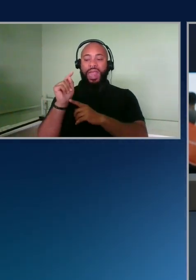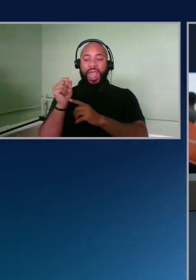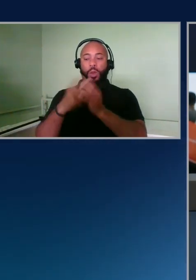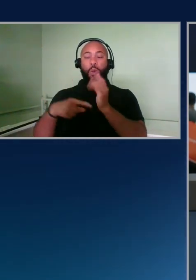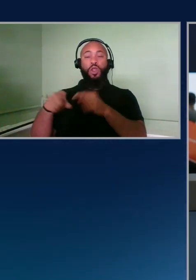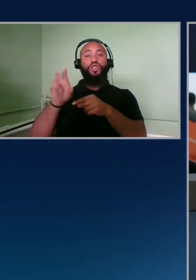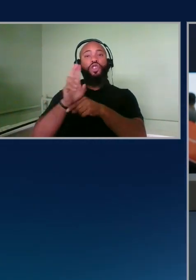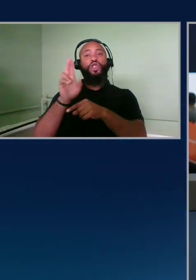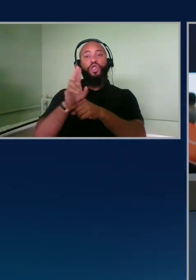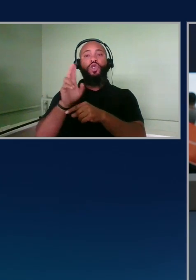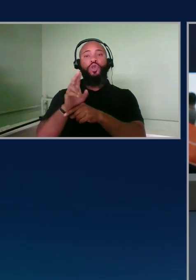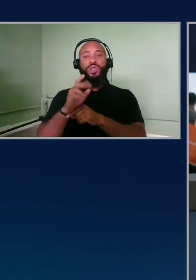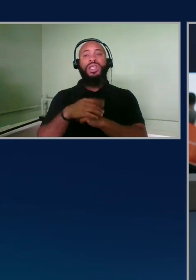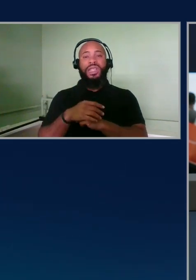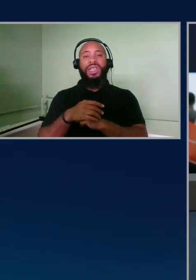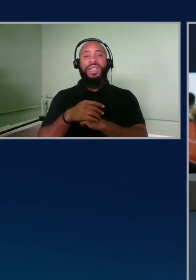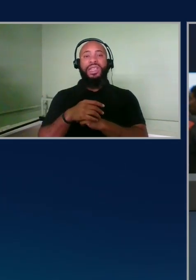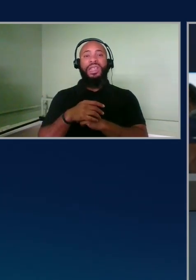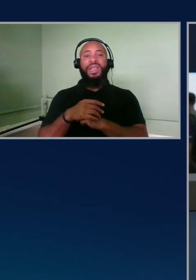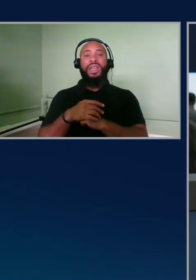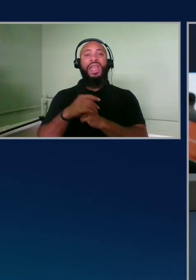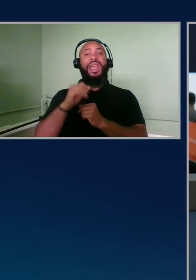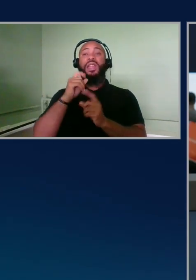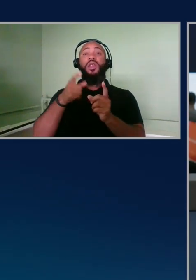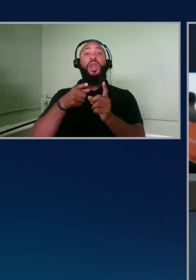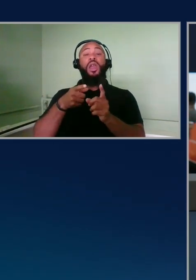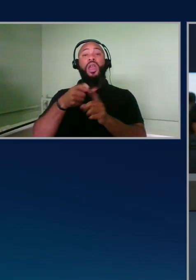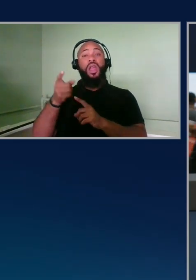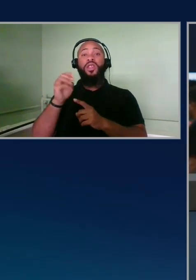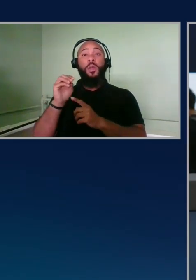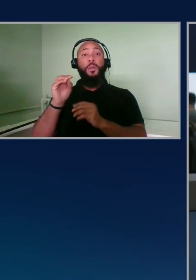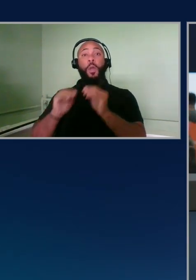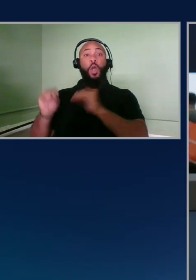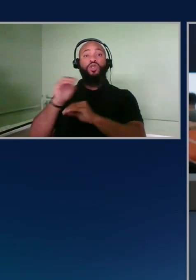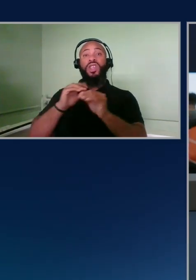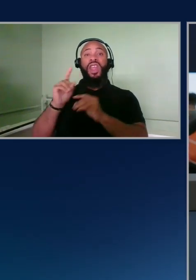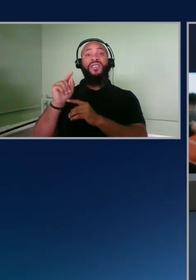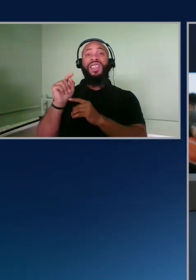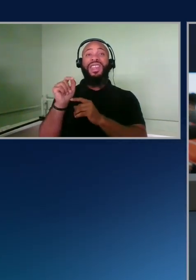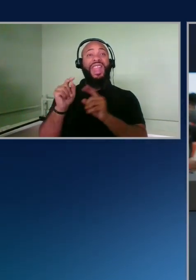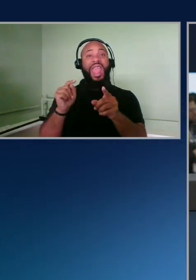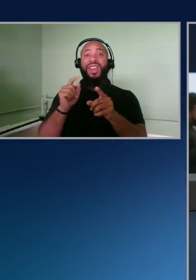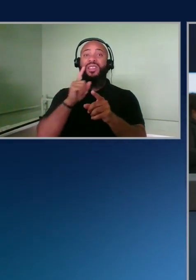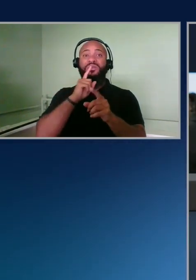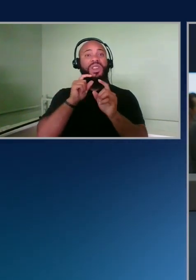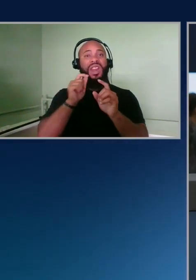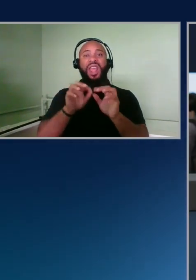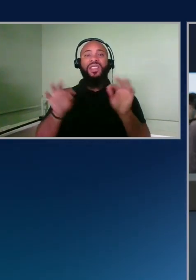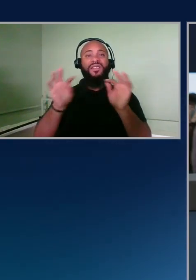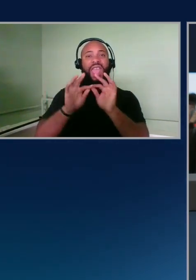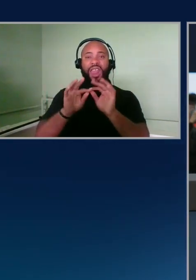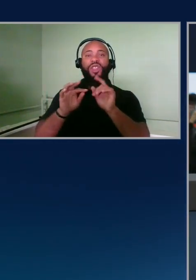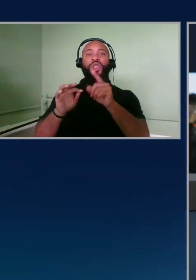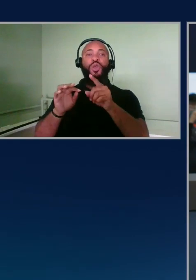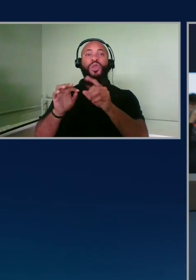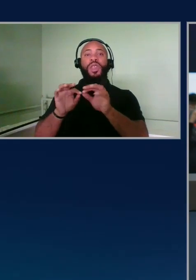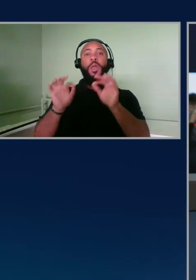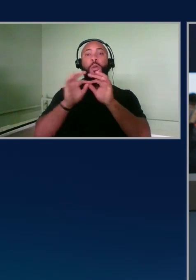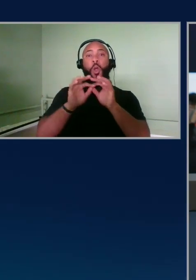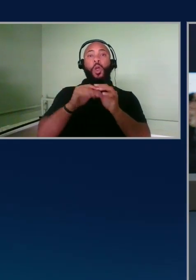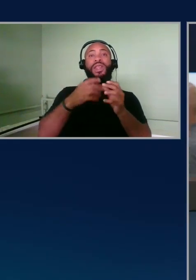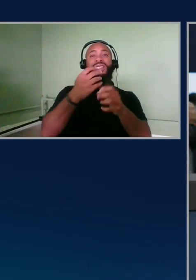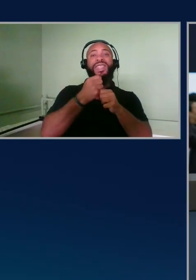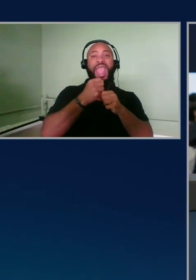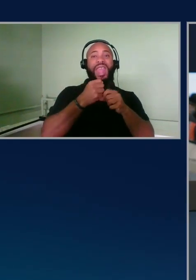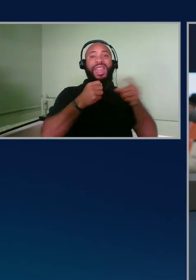The resulting, hey, this data is now in this system where I can, you know, get value out of the data is what's important. So when you